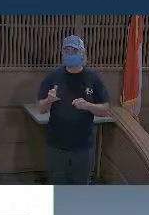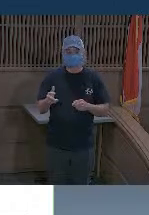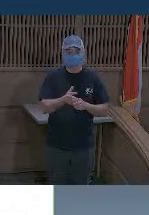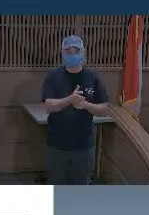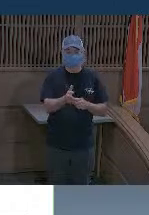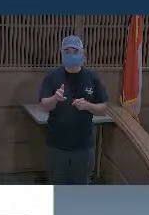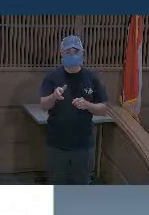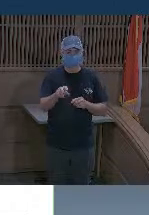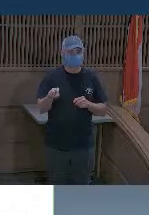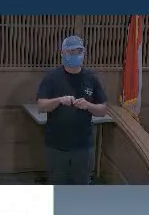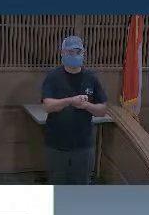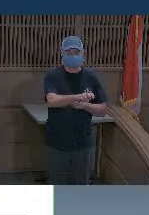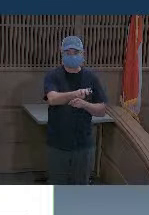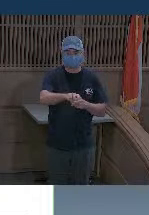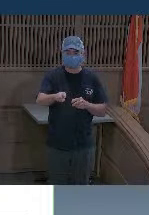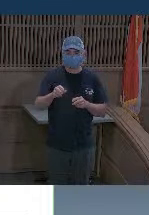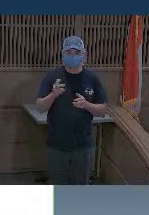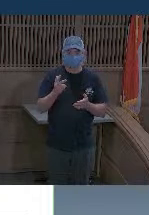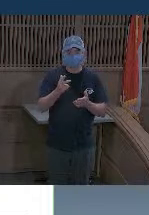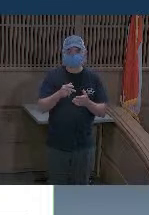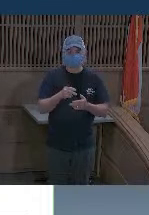to